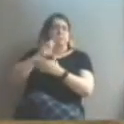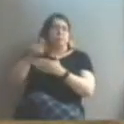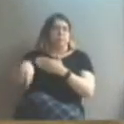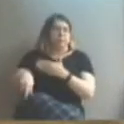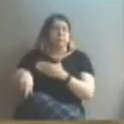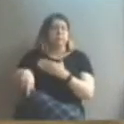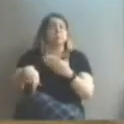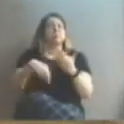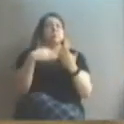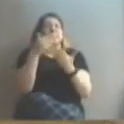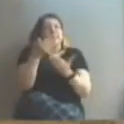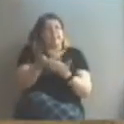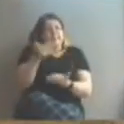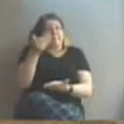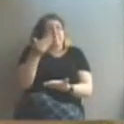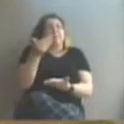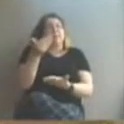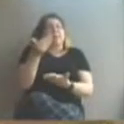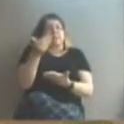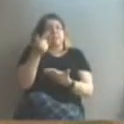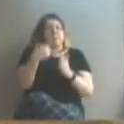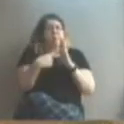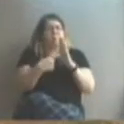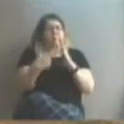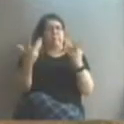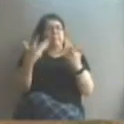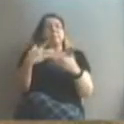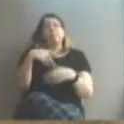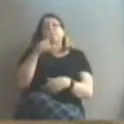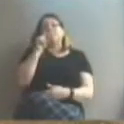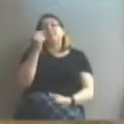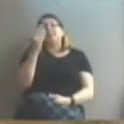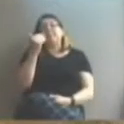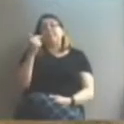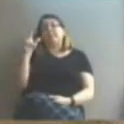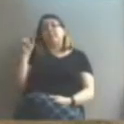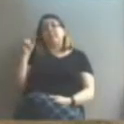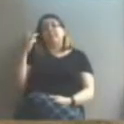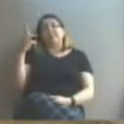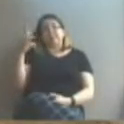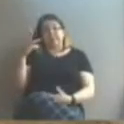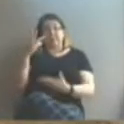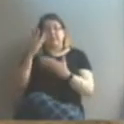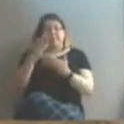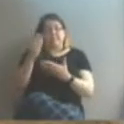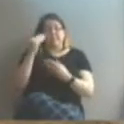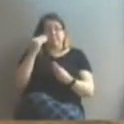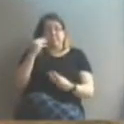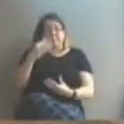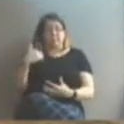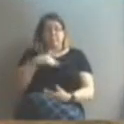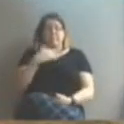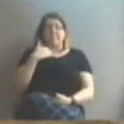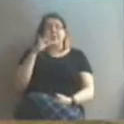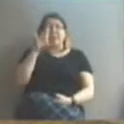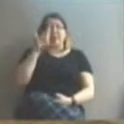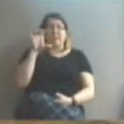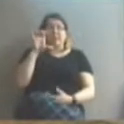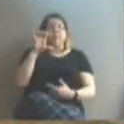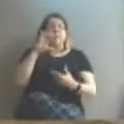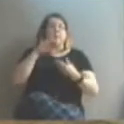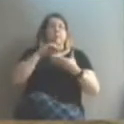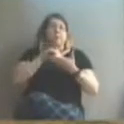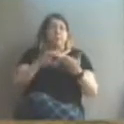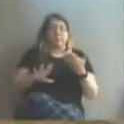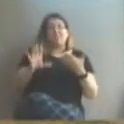exactly is Evidence Independent Schools going to teach us? Looking at their 2015-2016 data, I see they have 800 students. You could essentially fit their district